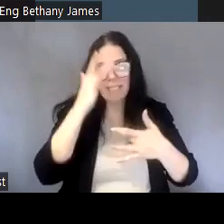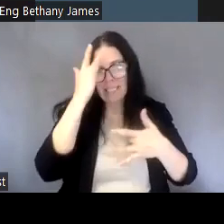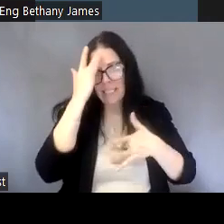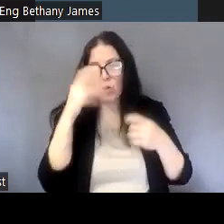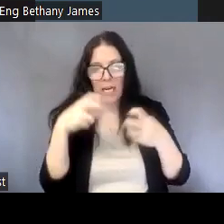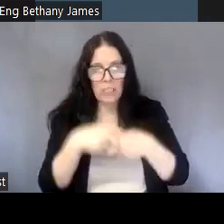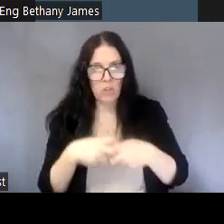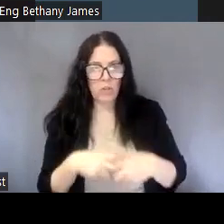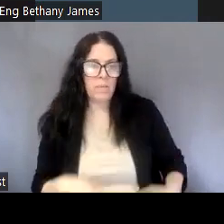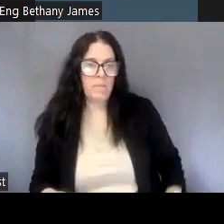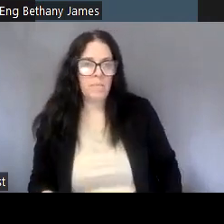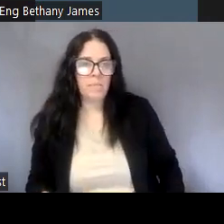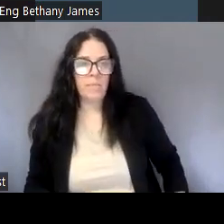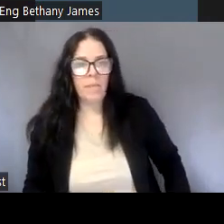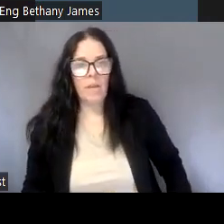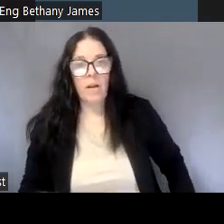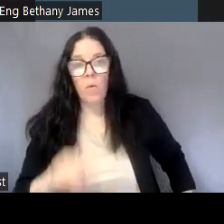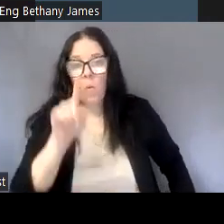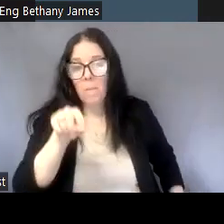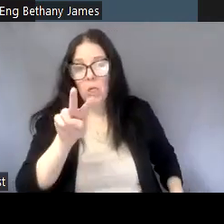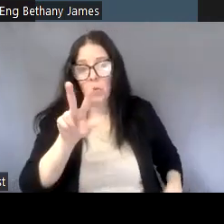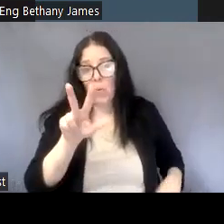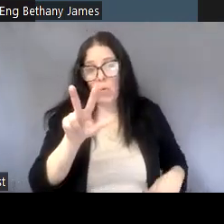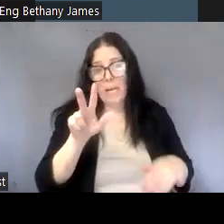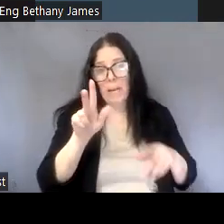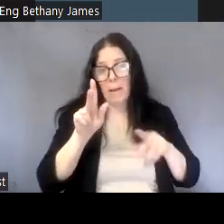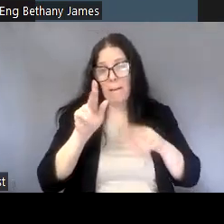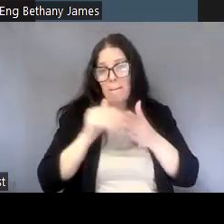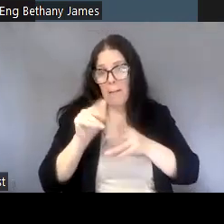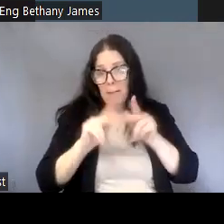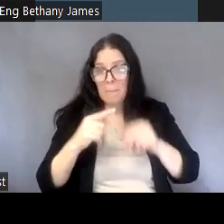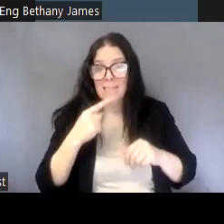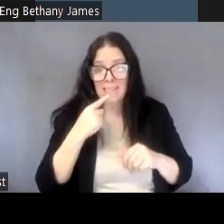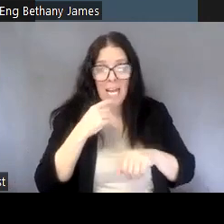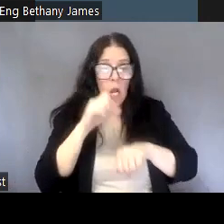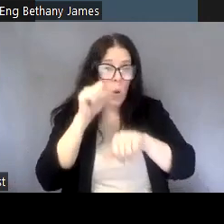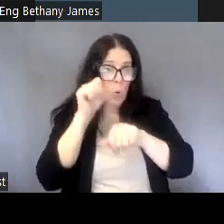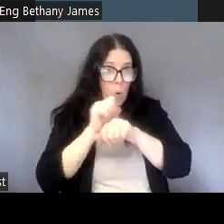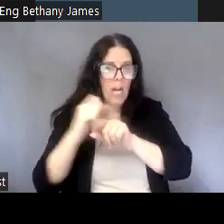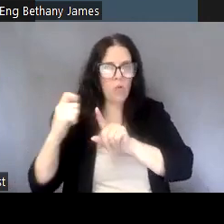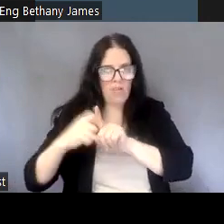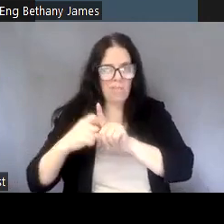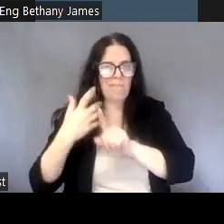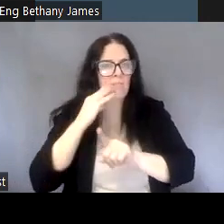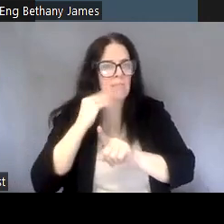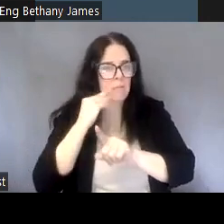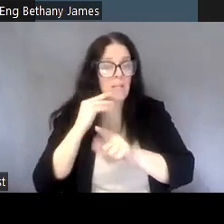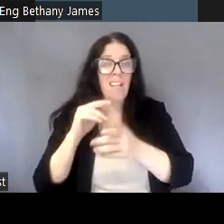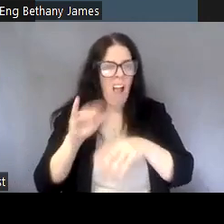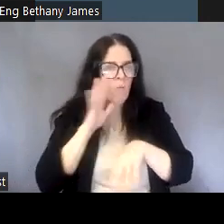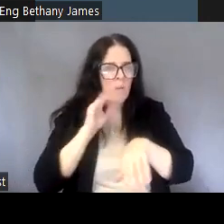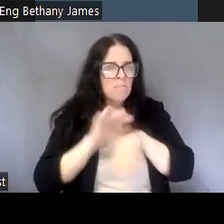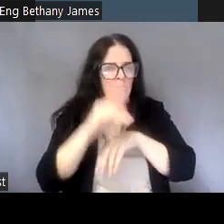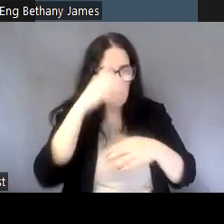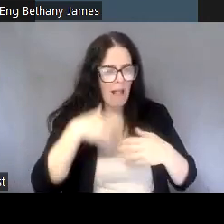1.23 million people say they have been harassed at work, which obviously leads to mental health issues and mental